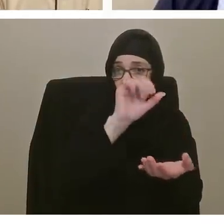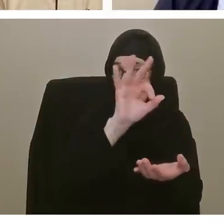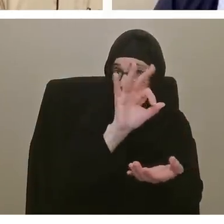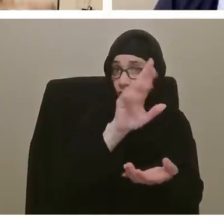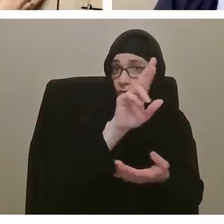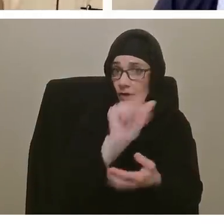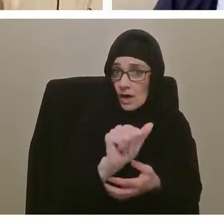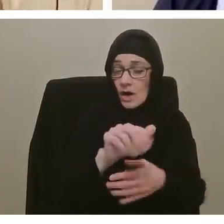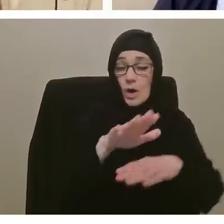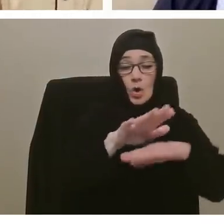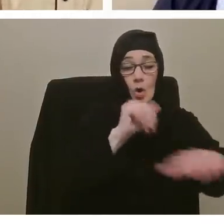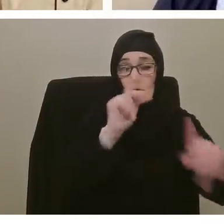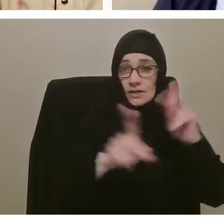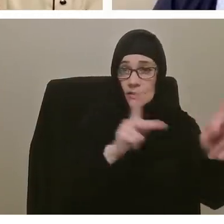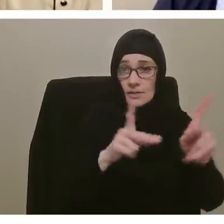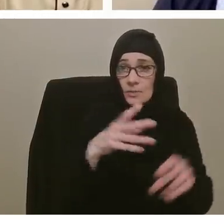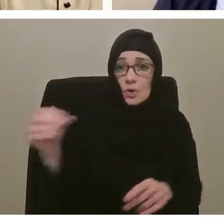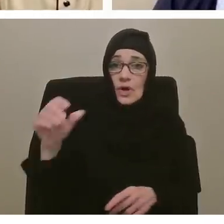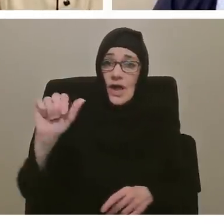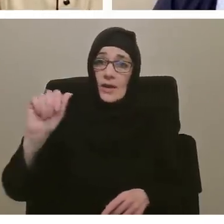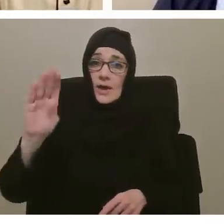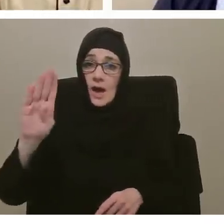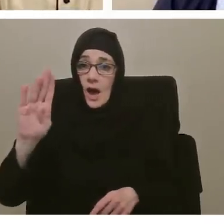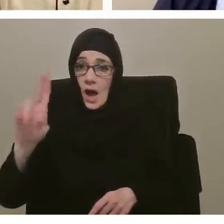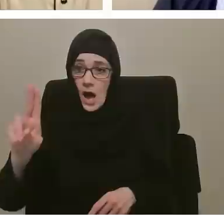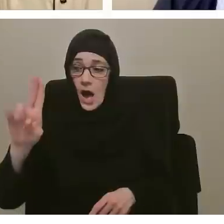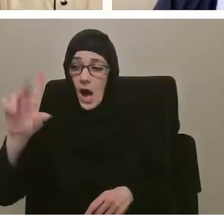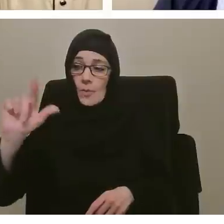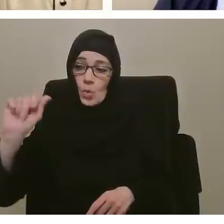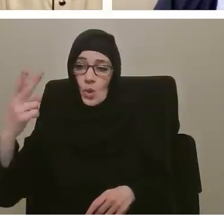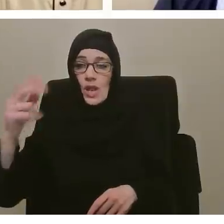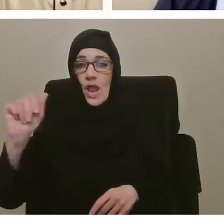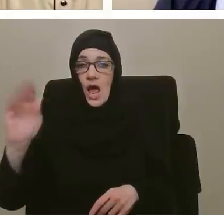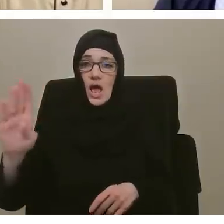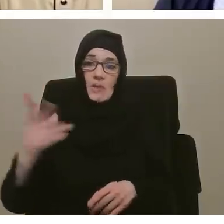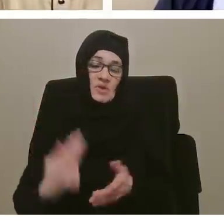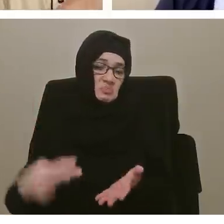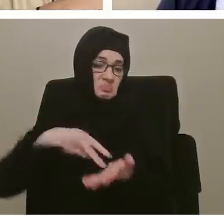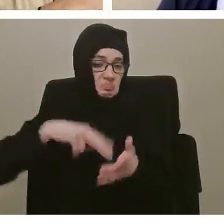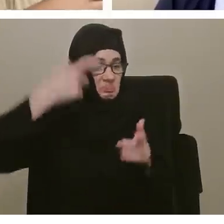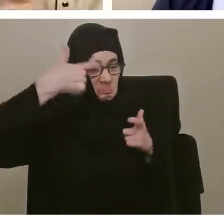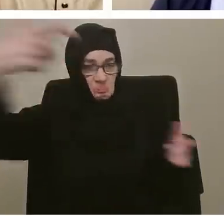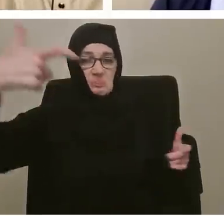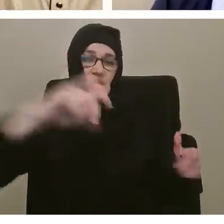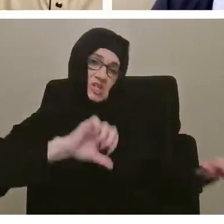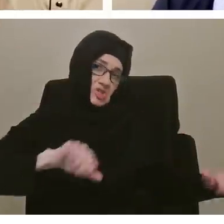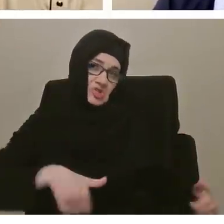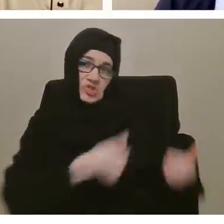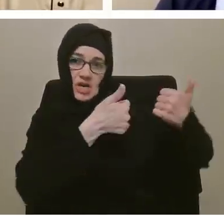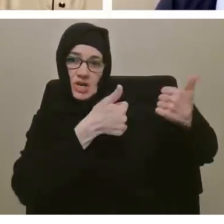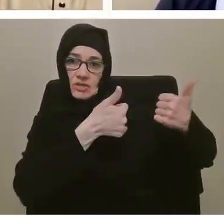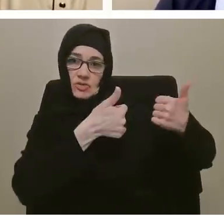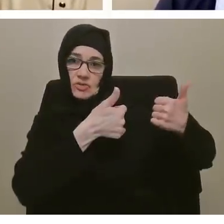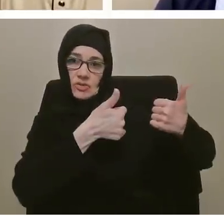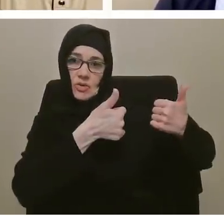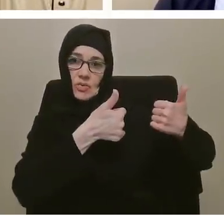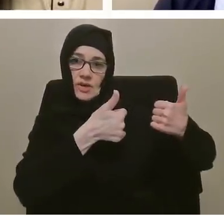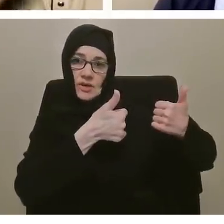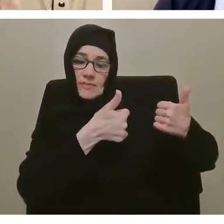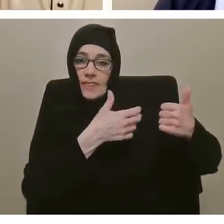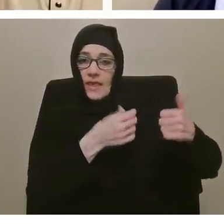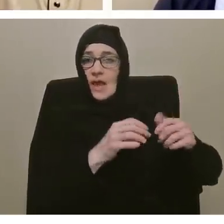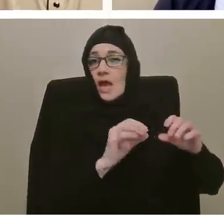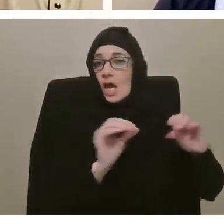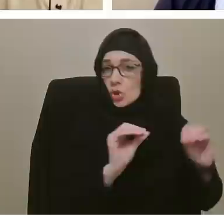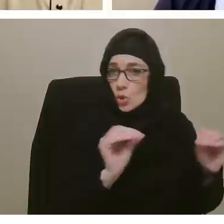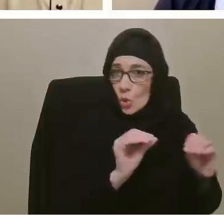up, proud, arrogant, and challenged the Messenger, and no one was with the Prophet that day except for